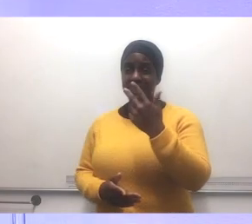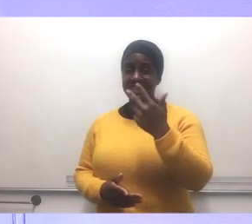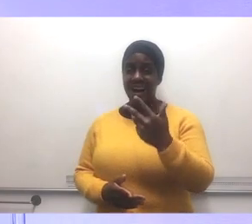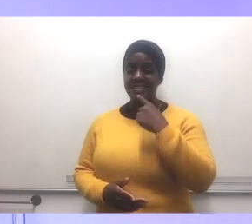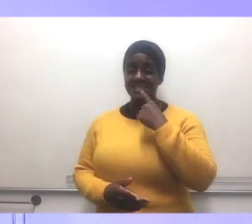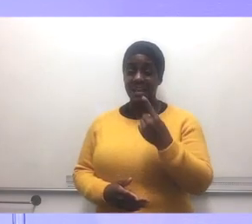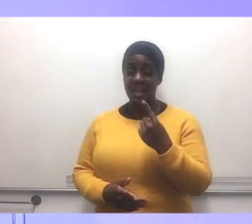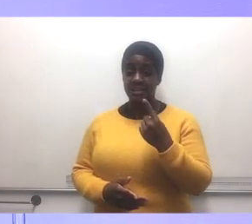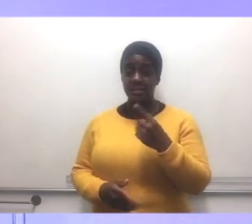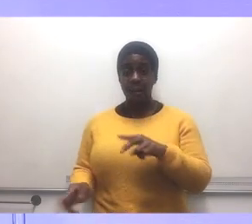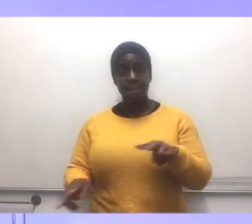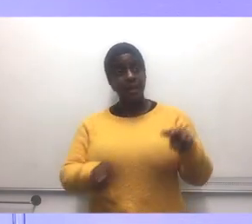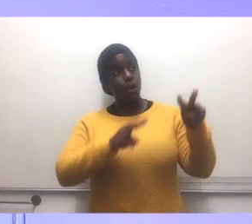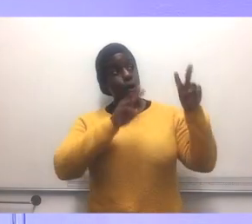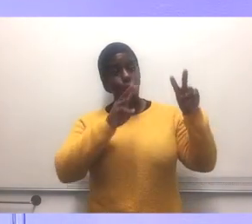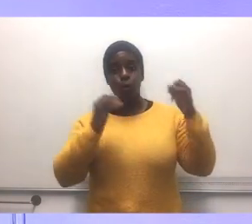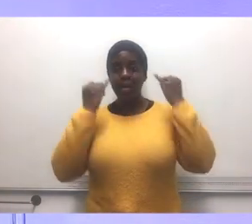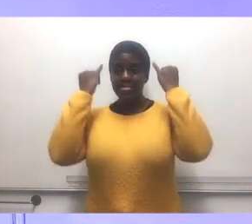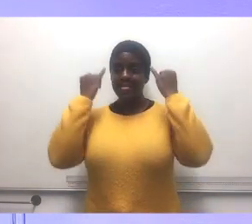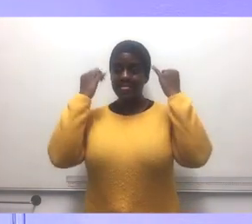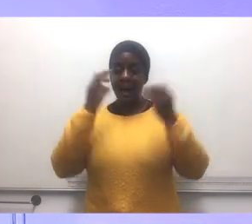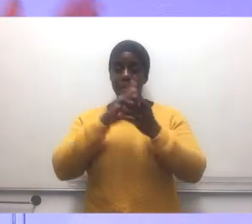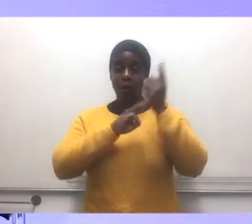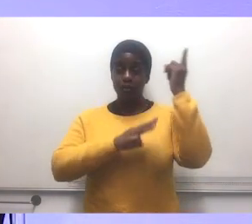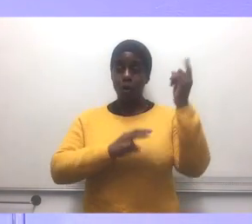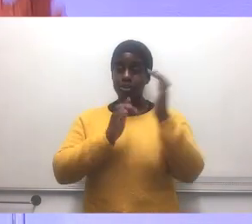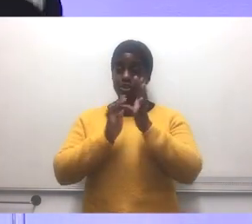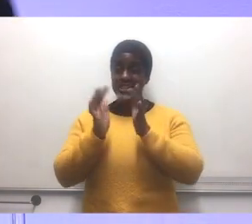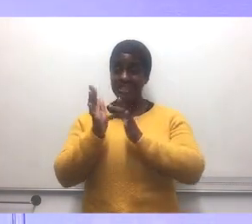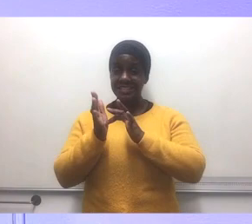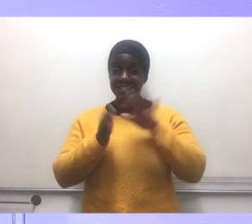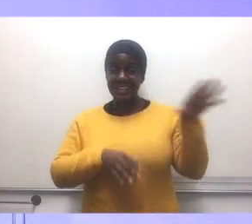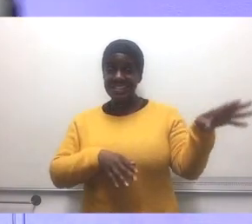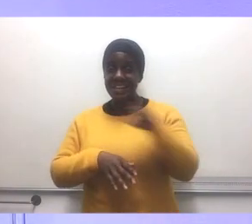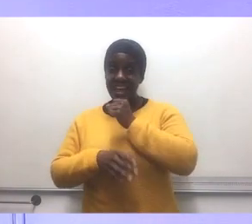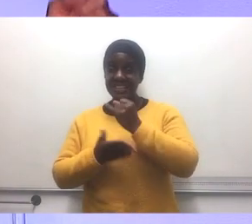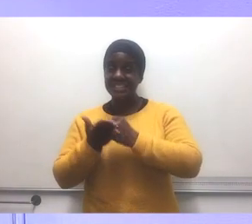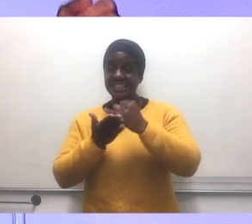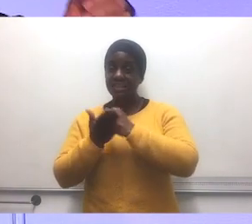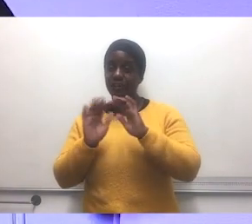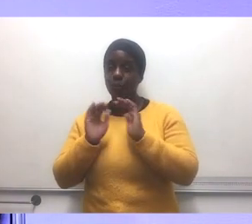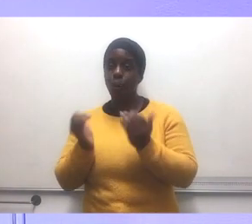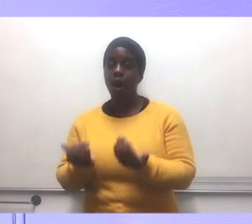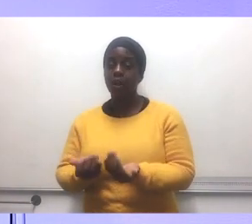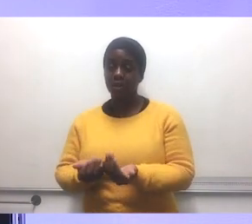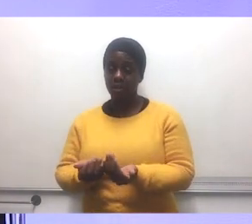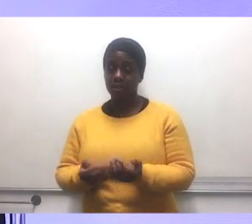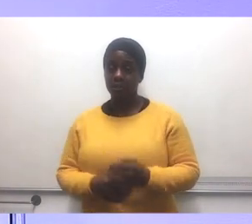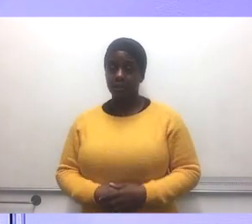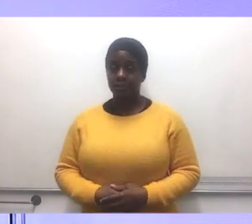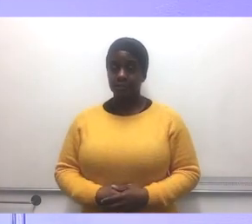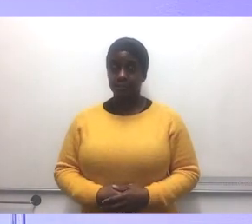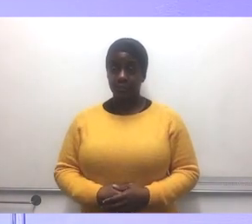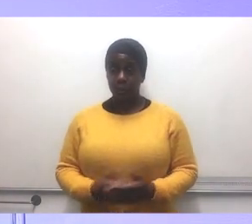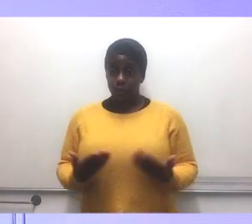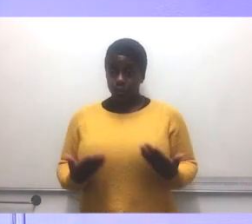the Lamb of God, Jesus, who takes away the sin of the world." Today,